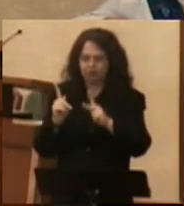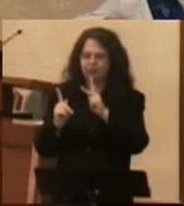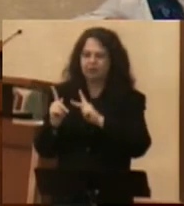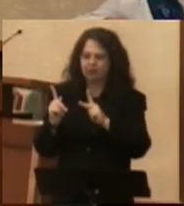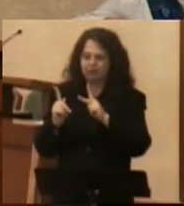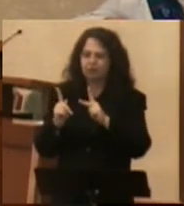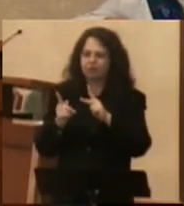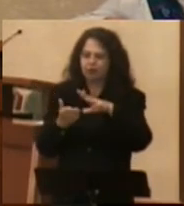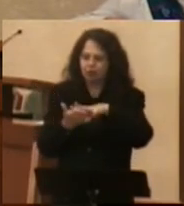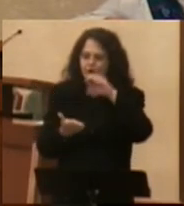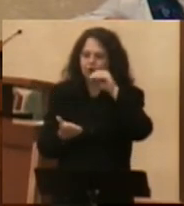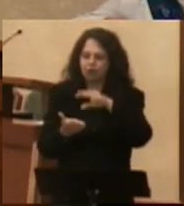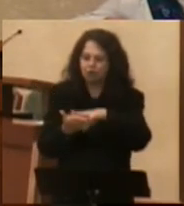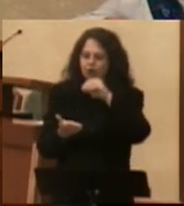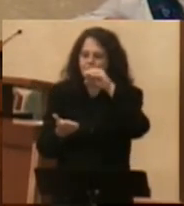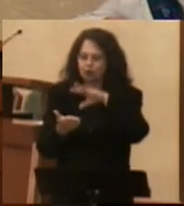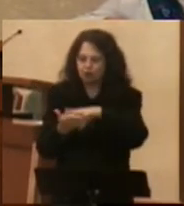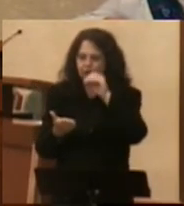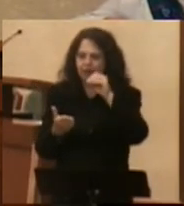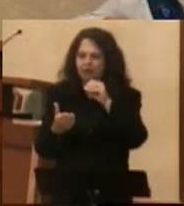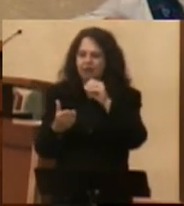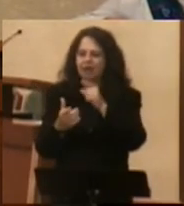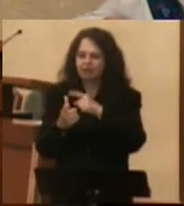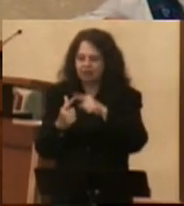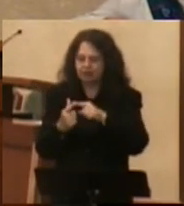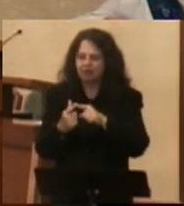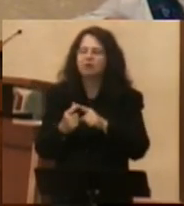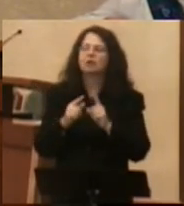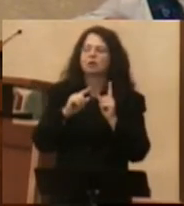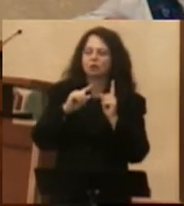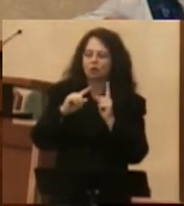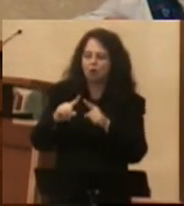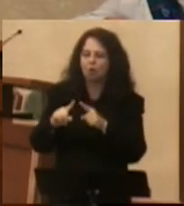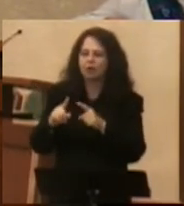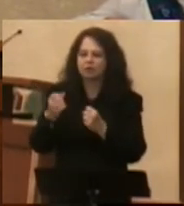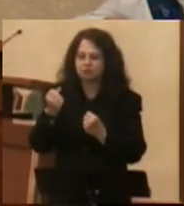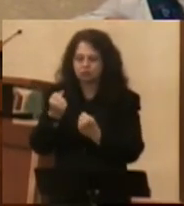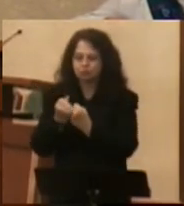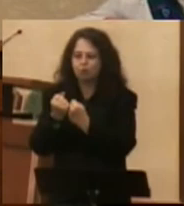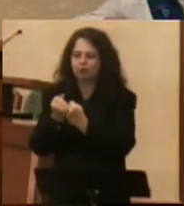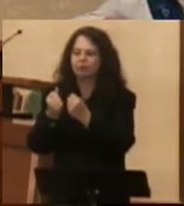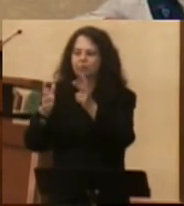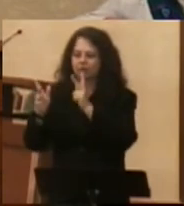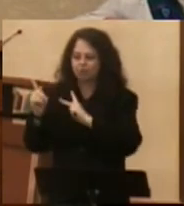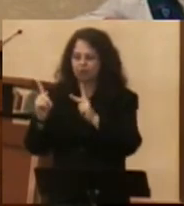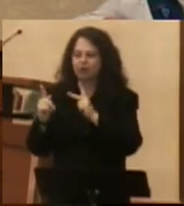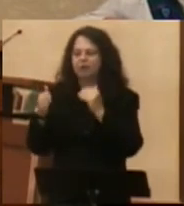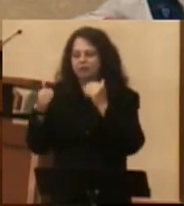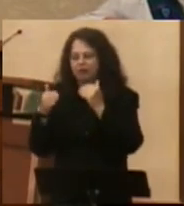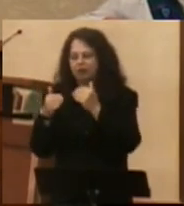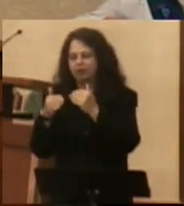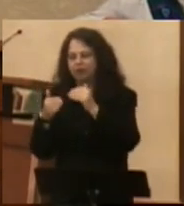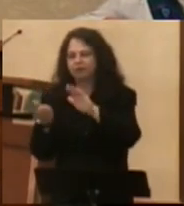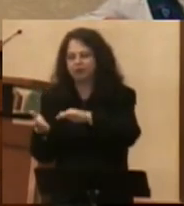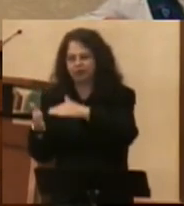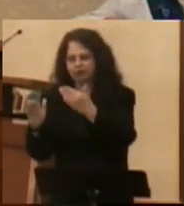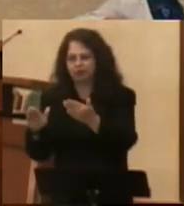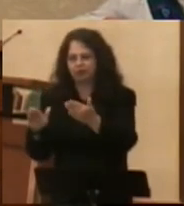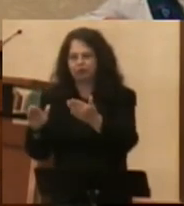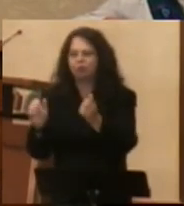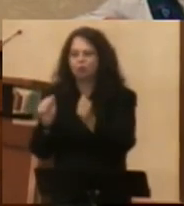congregation to go when requested to the bedside and conduct this liturgy with the family gathered